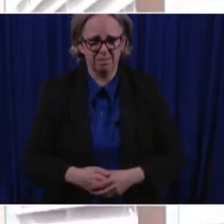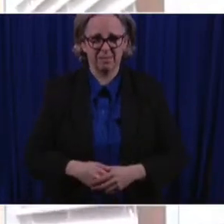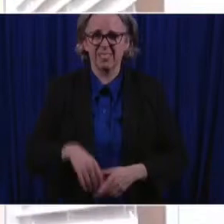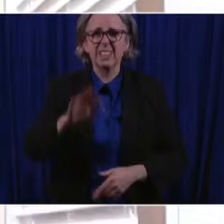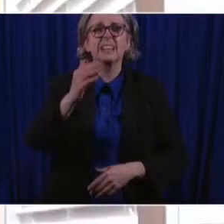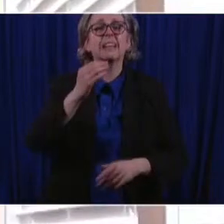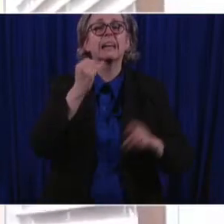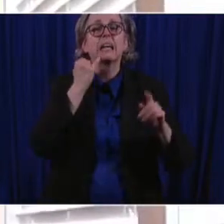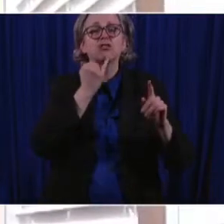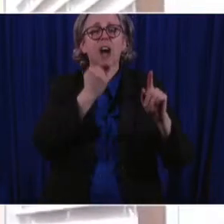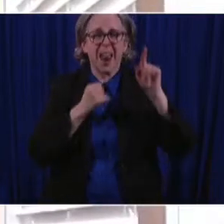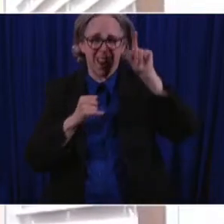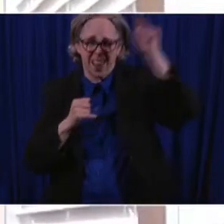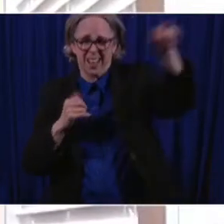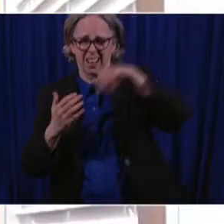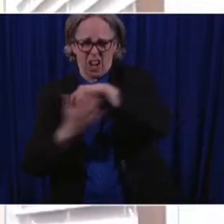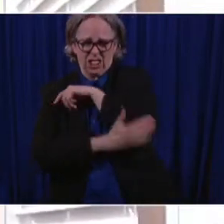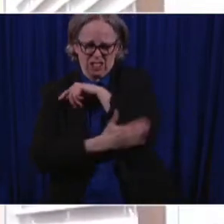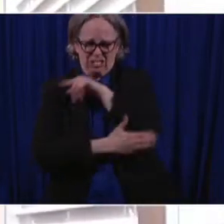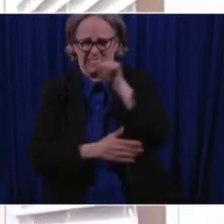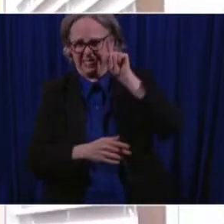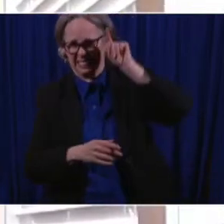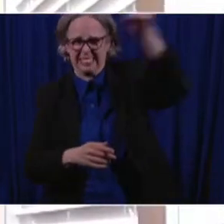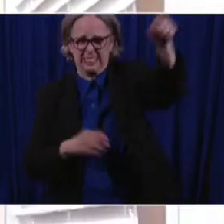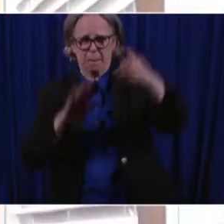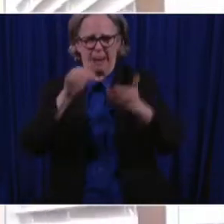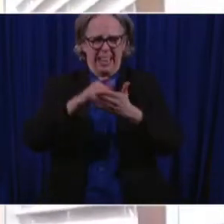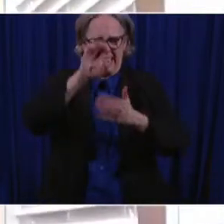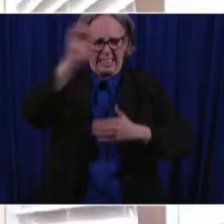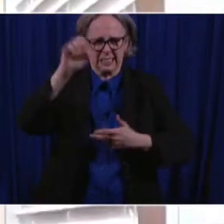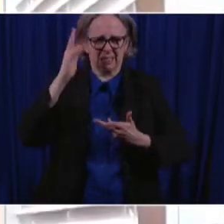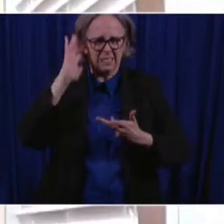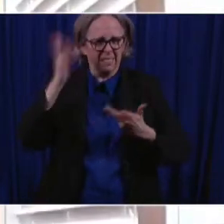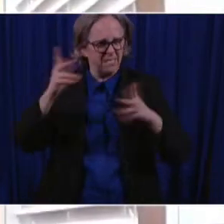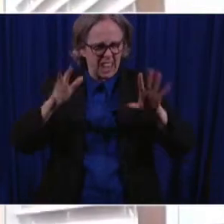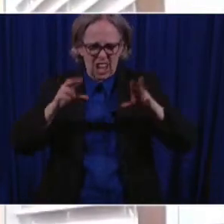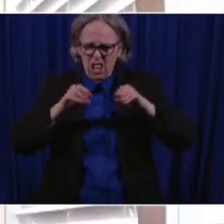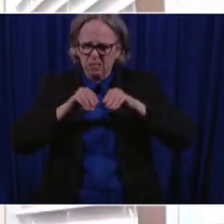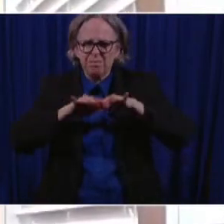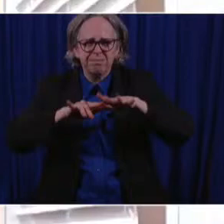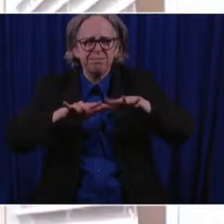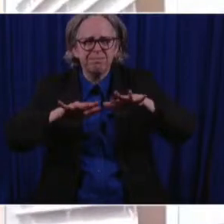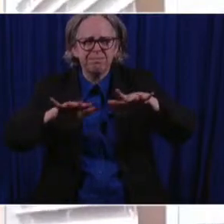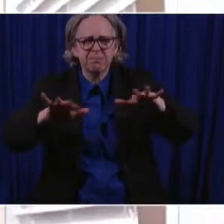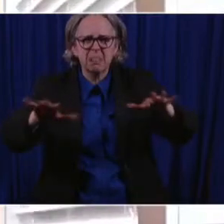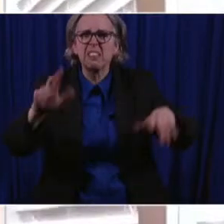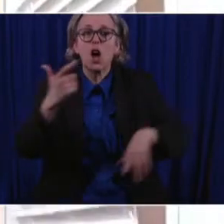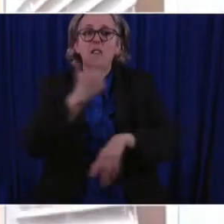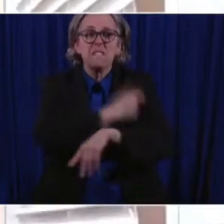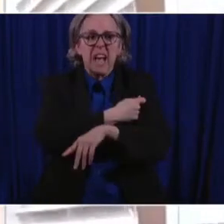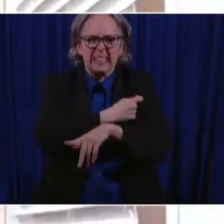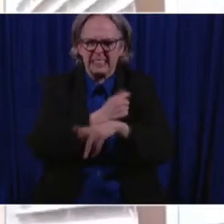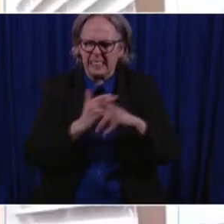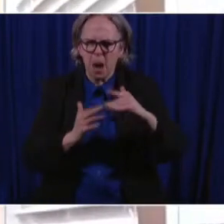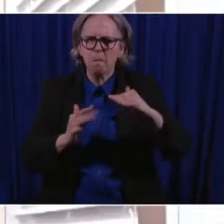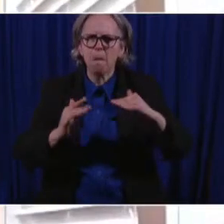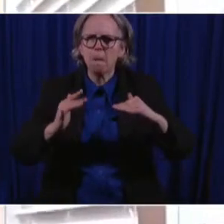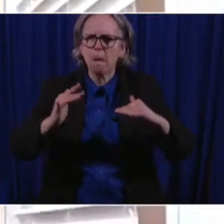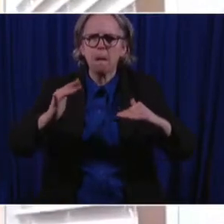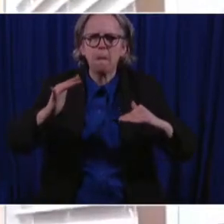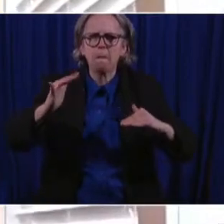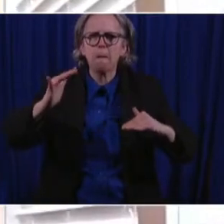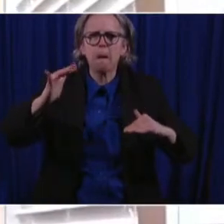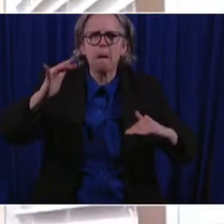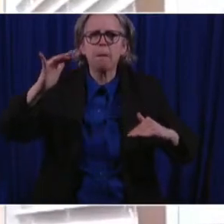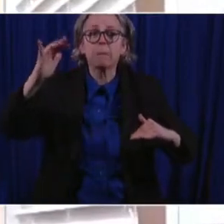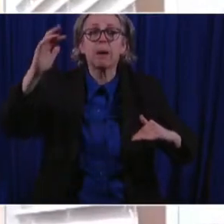high concentrations of variant, and yet in that country with very high vaccination rates, it's pretty much business as usual. They've